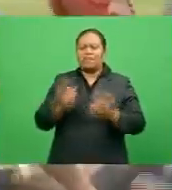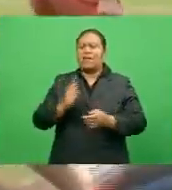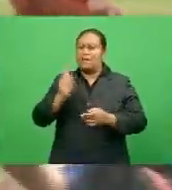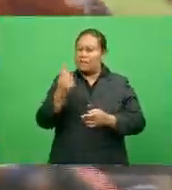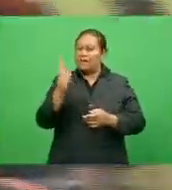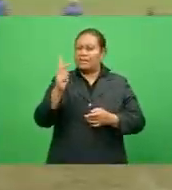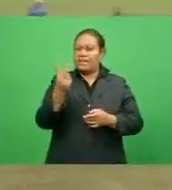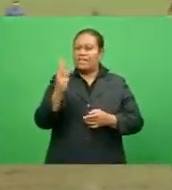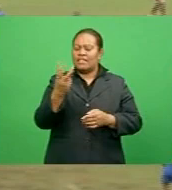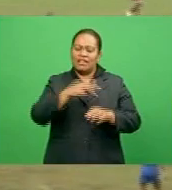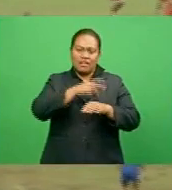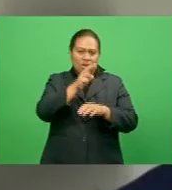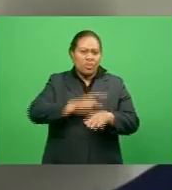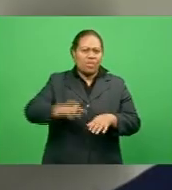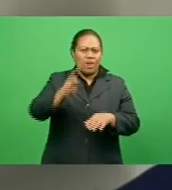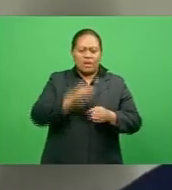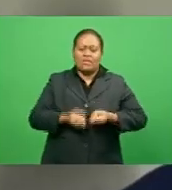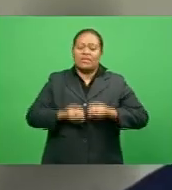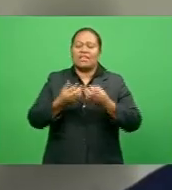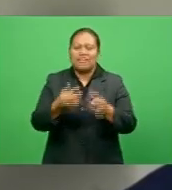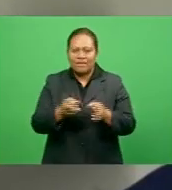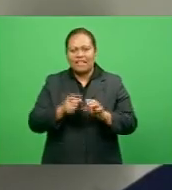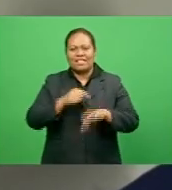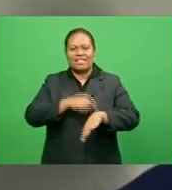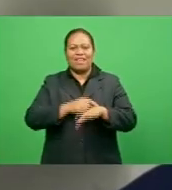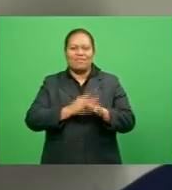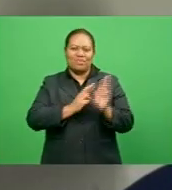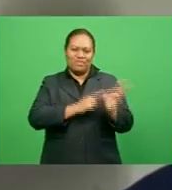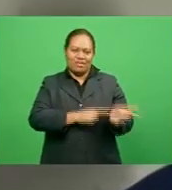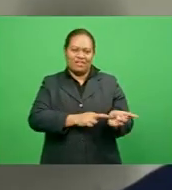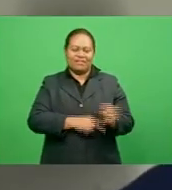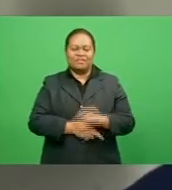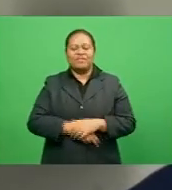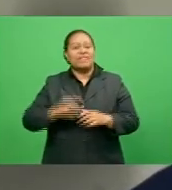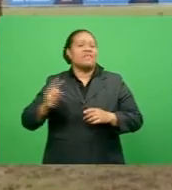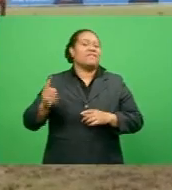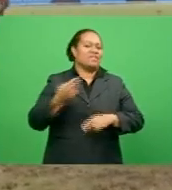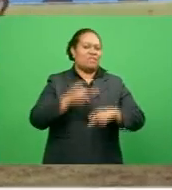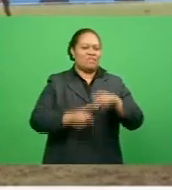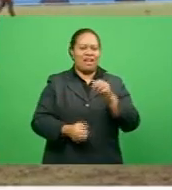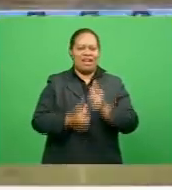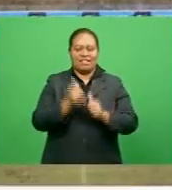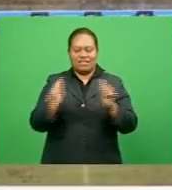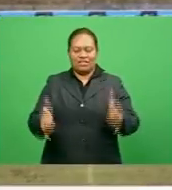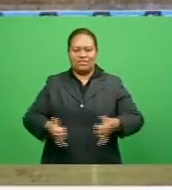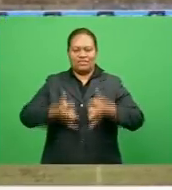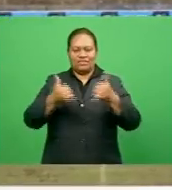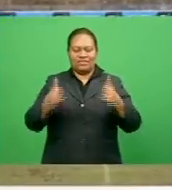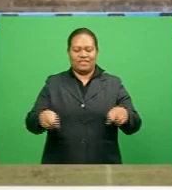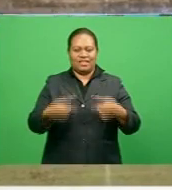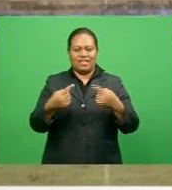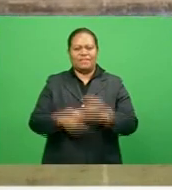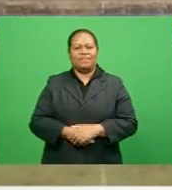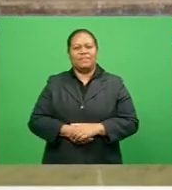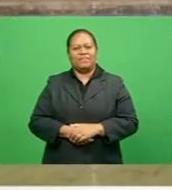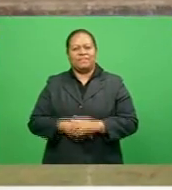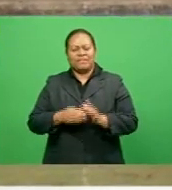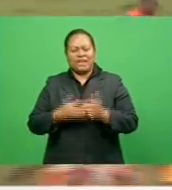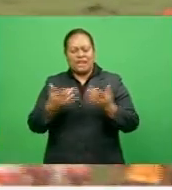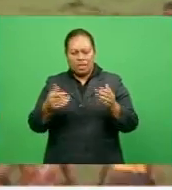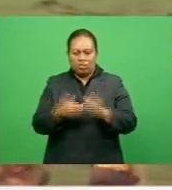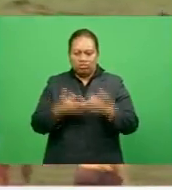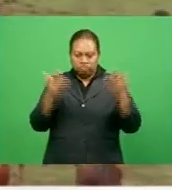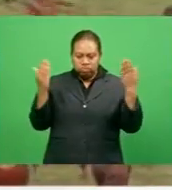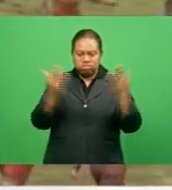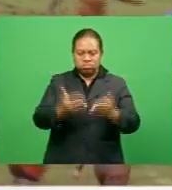round's competition, and we are not given time to rest. And this is also our first Fair Brother challenge. The Marlins have now shifted their focus to